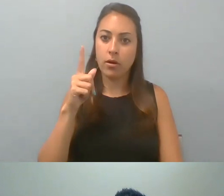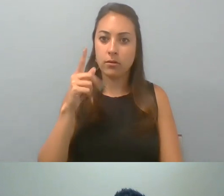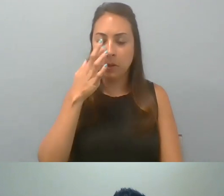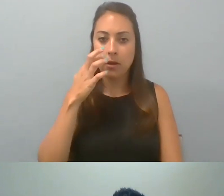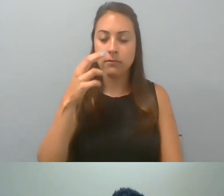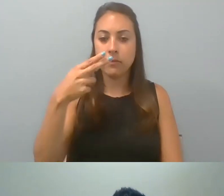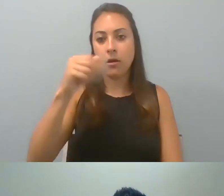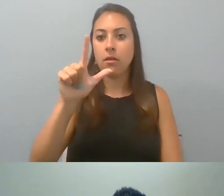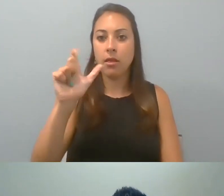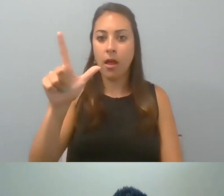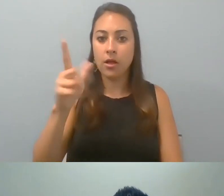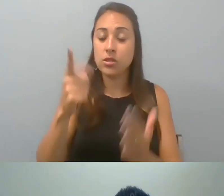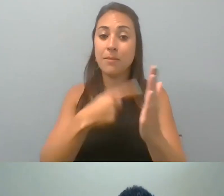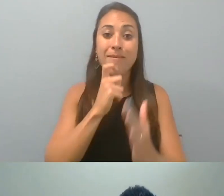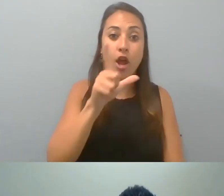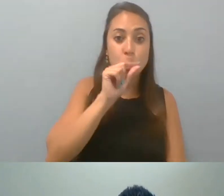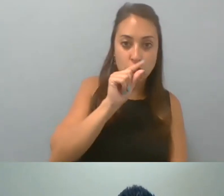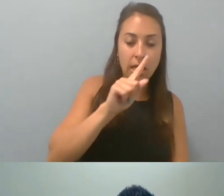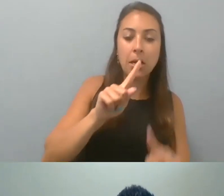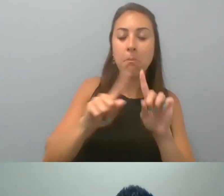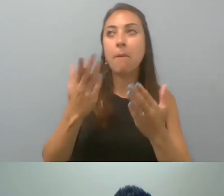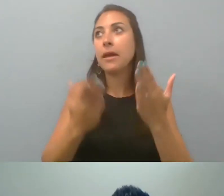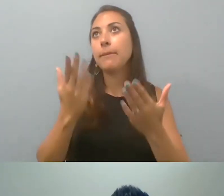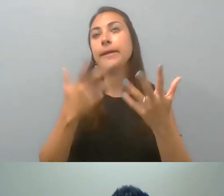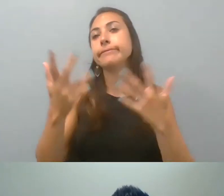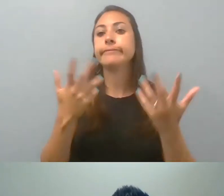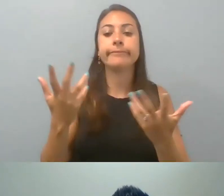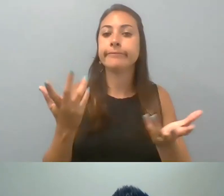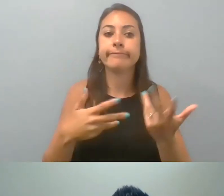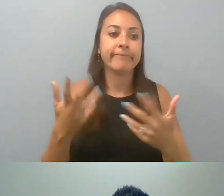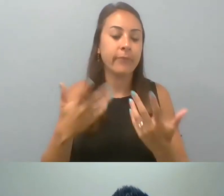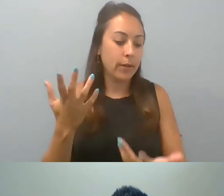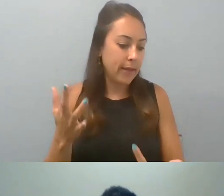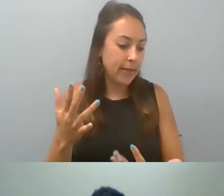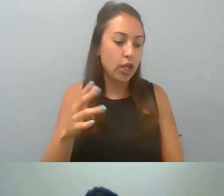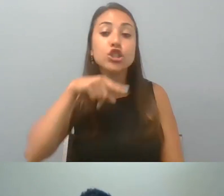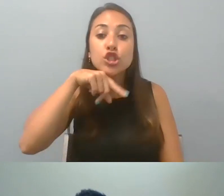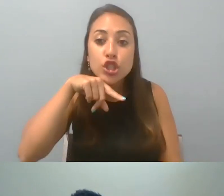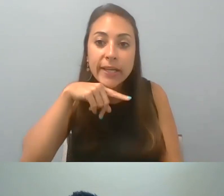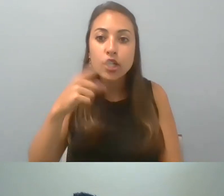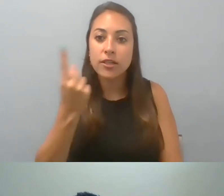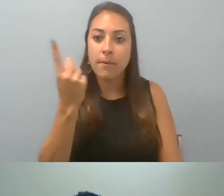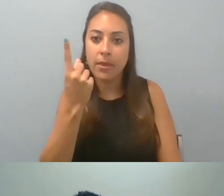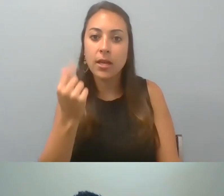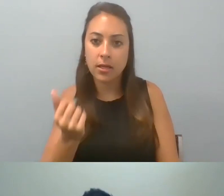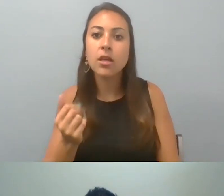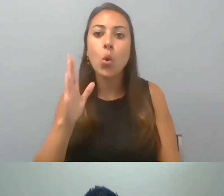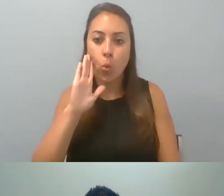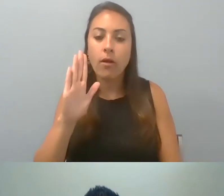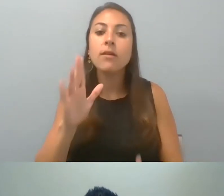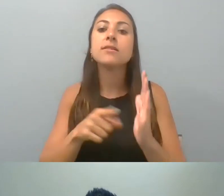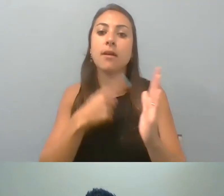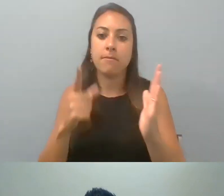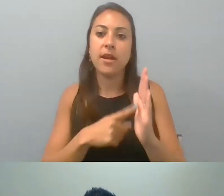protein. So if it's not chicken, but we had something on the menu that was like a turkey product, there will be times where